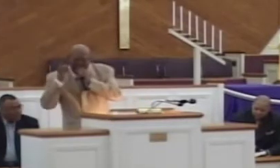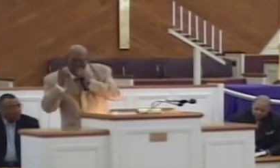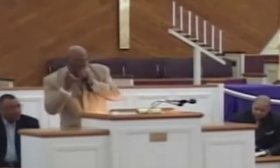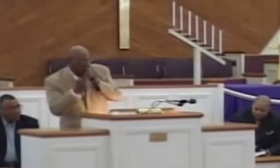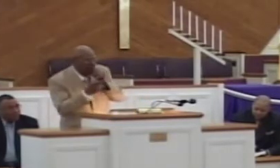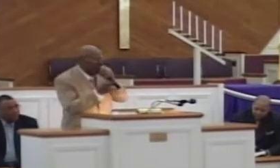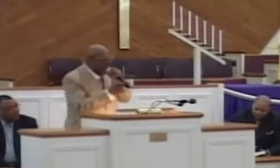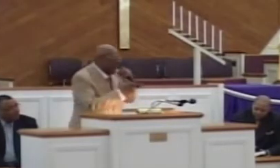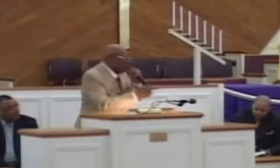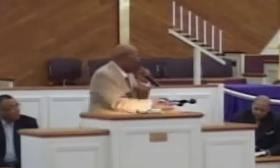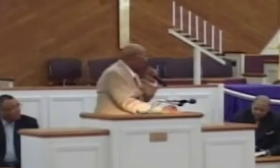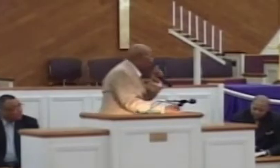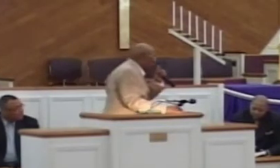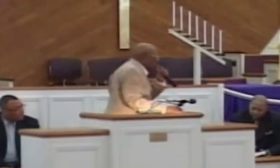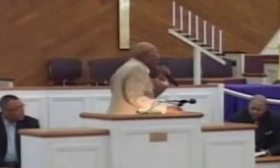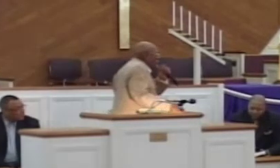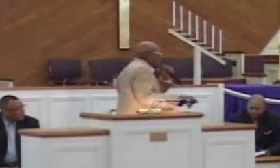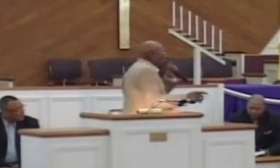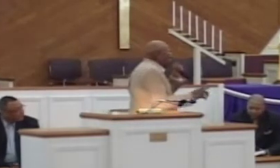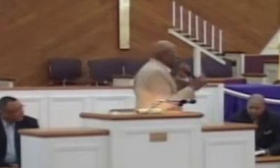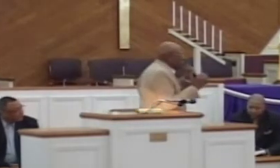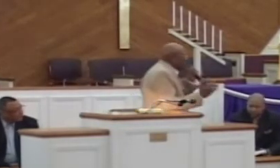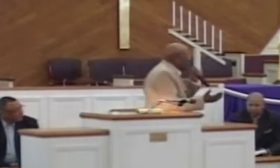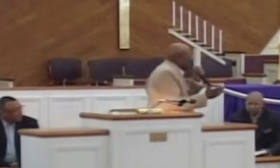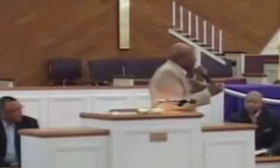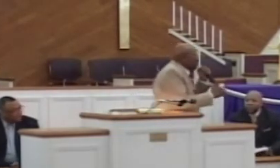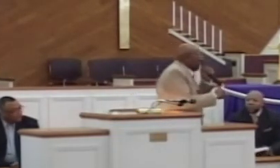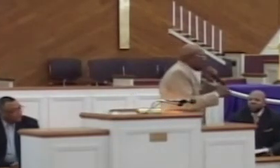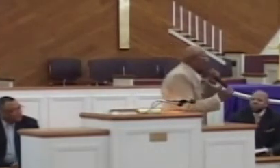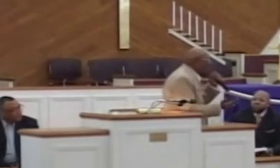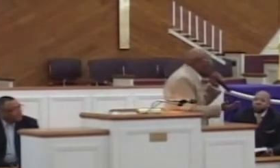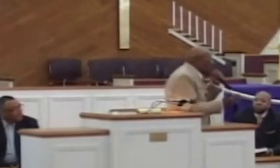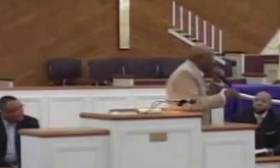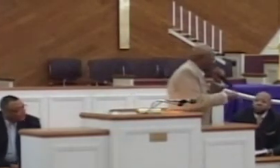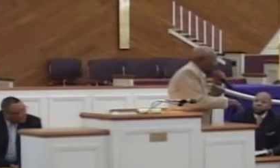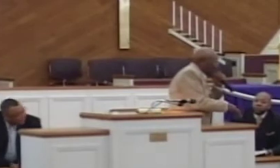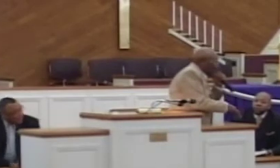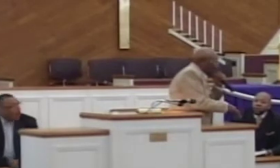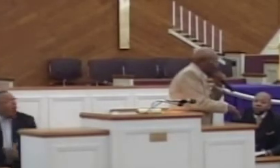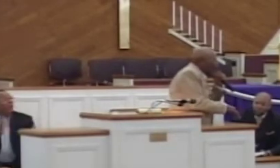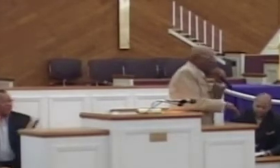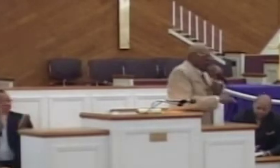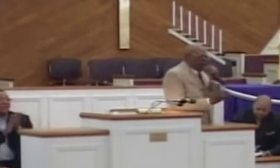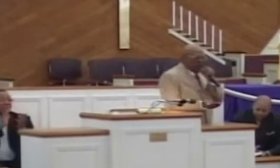when things going bad for you, because the Bible says